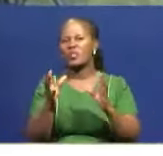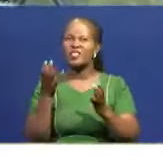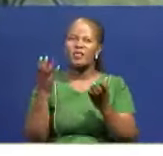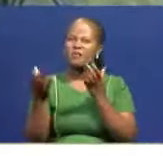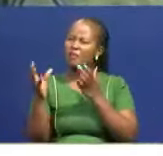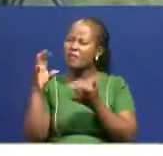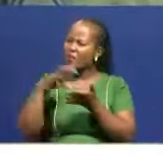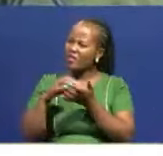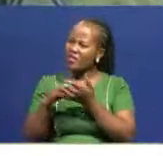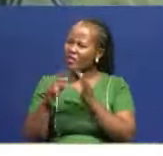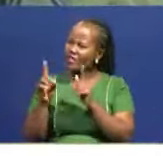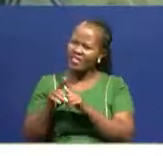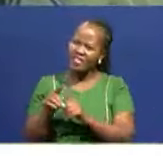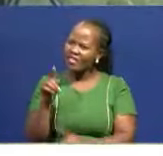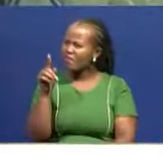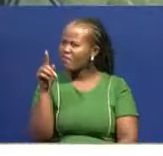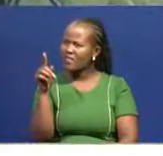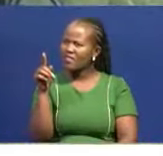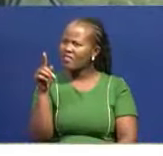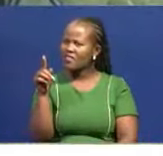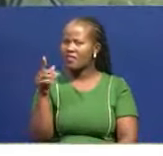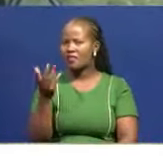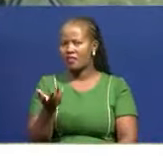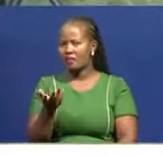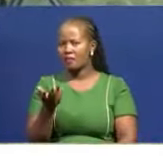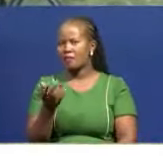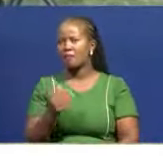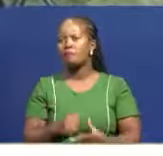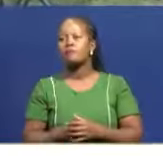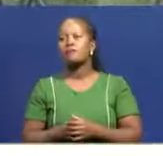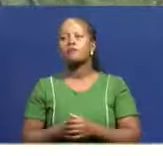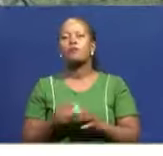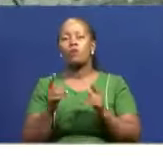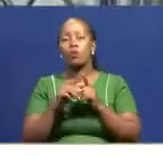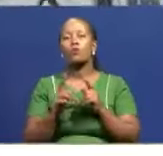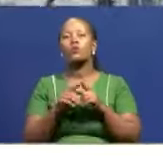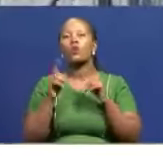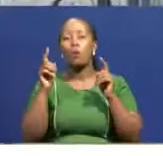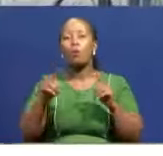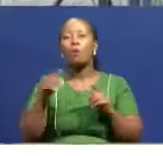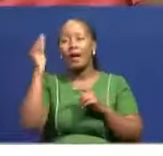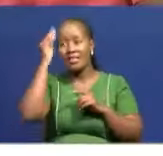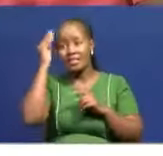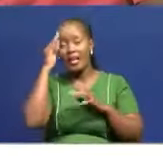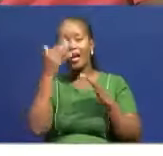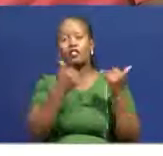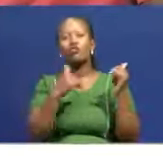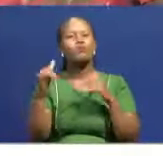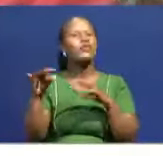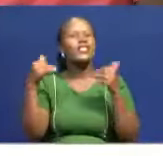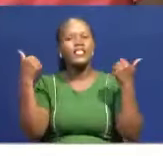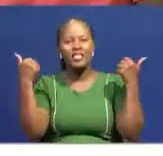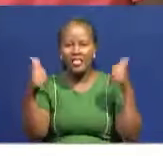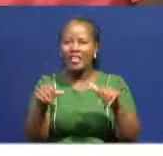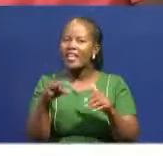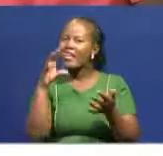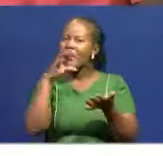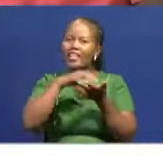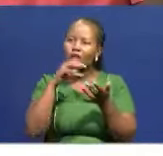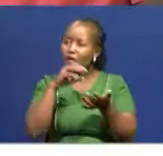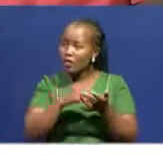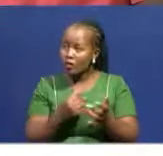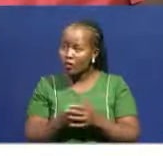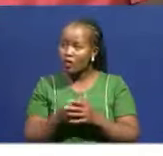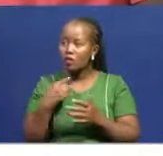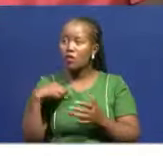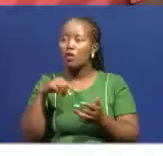this. Exactly. And Wahome, you've asked the right question, because we've got to learn to play in every condition. We had to take the